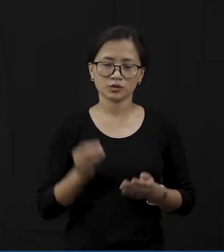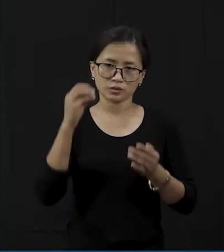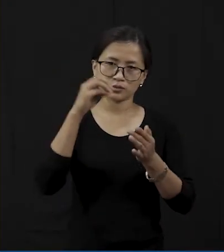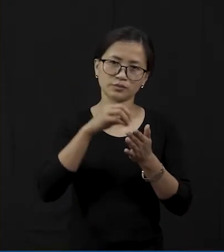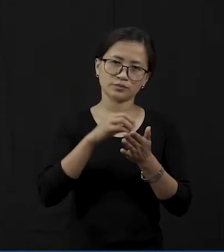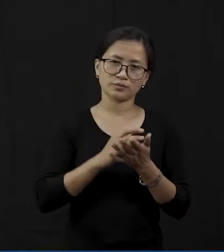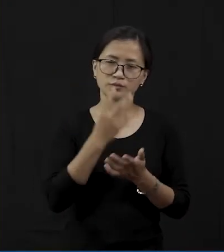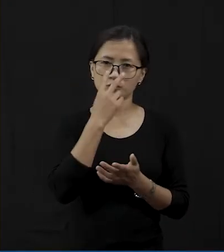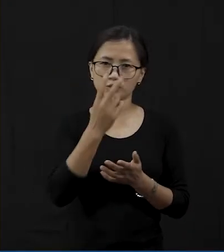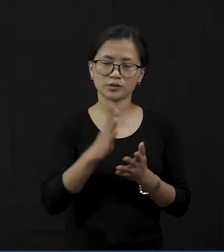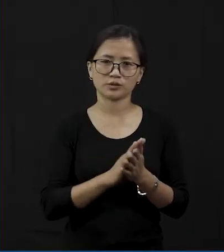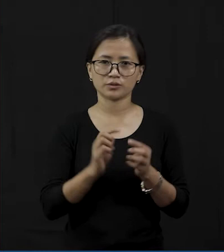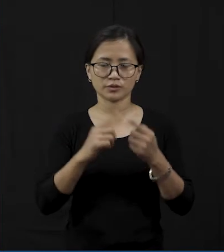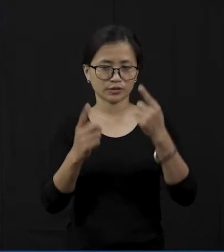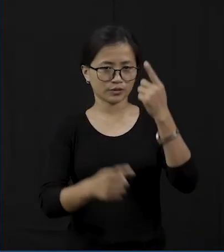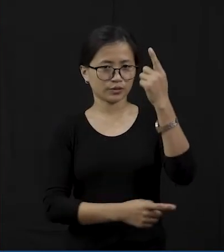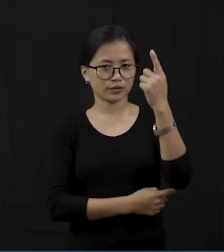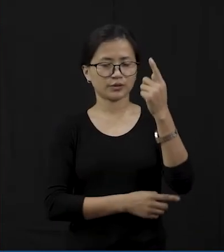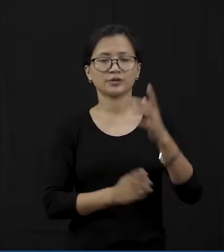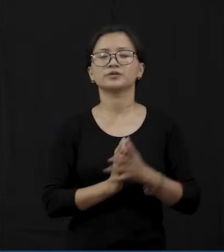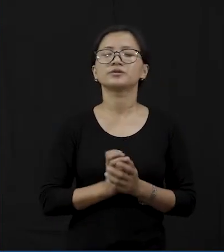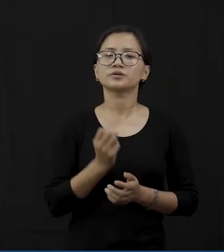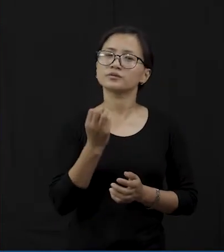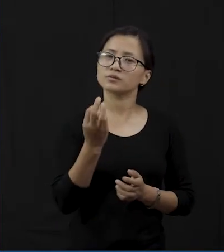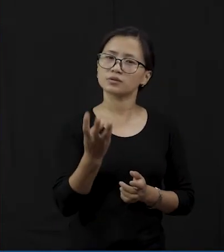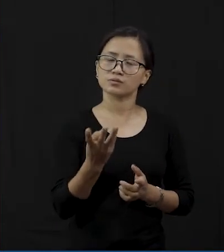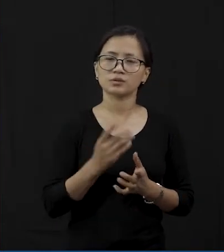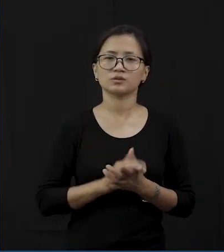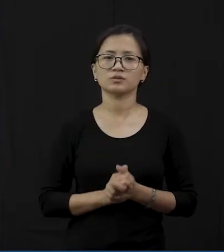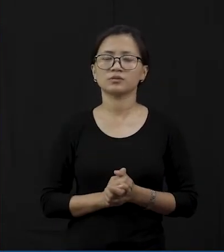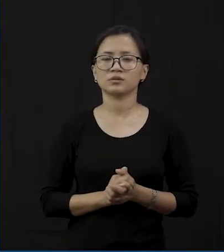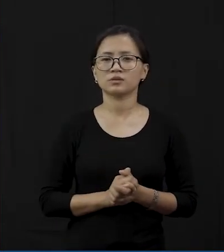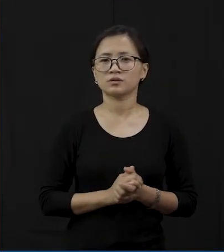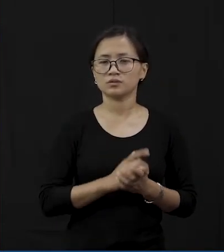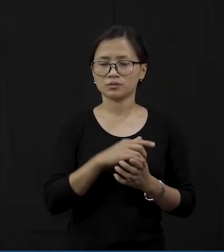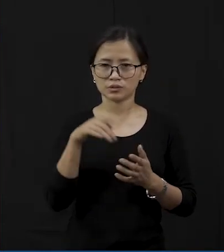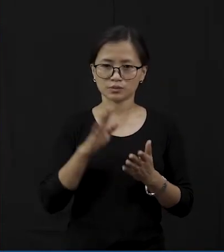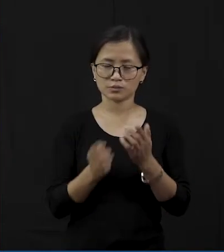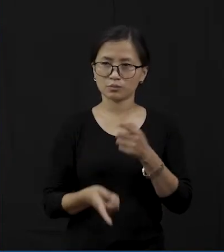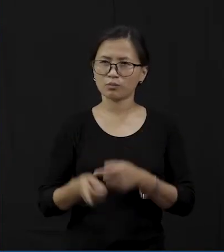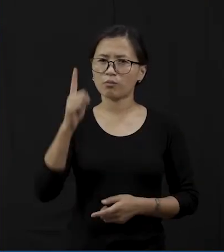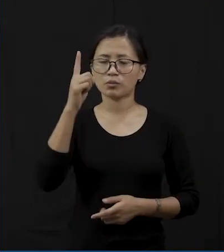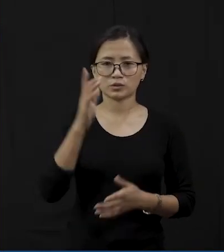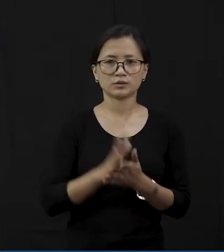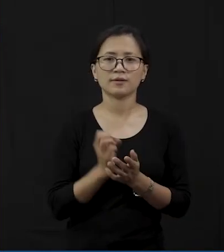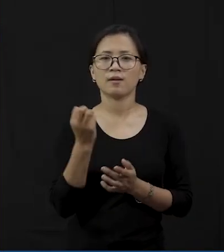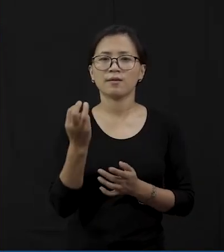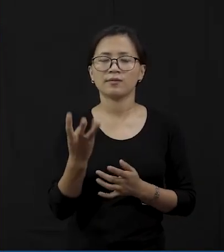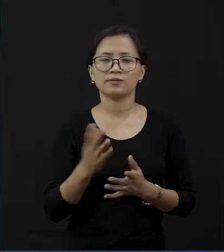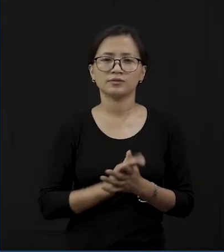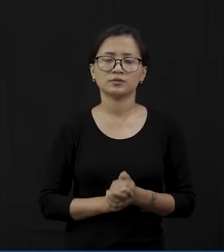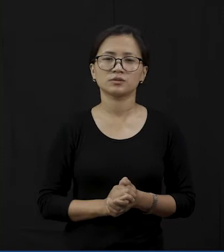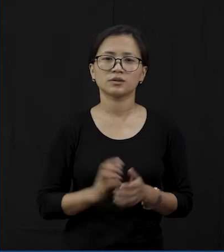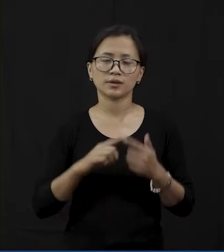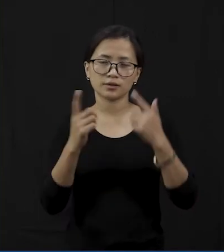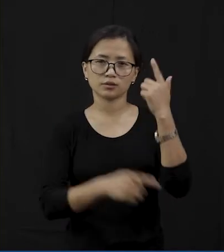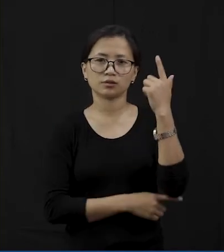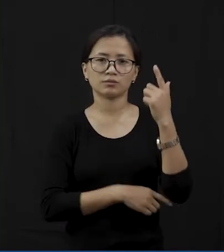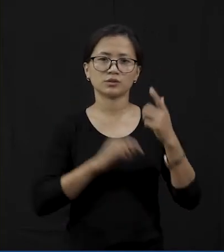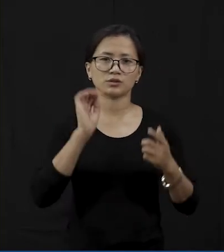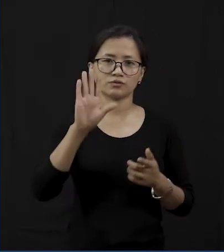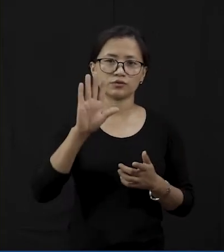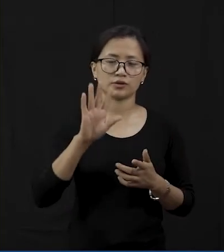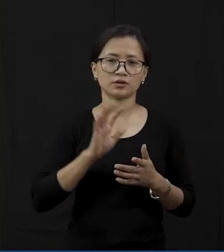mentioned, you check the ending number or the rightmost number. So here the ending number is 5, which